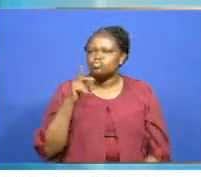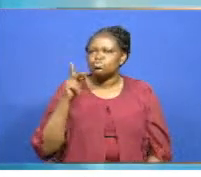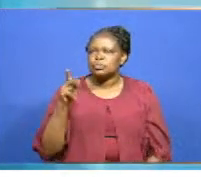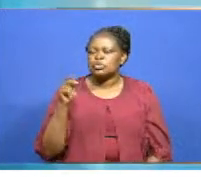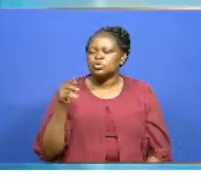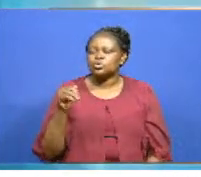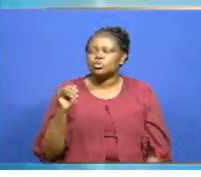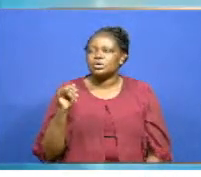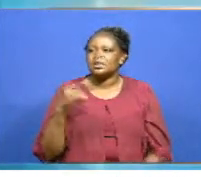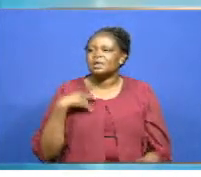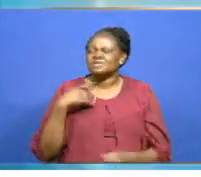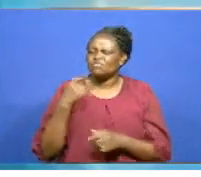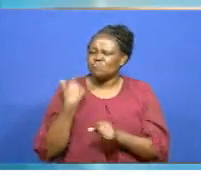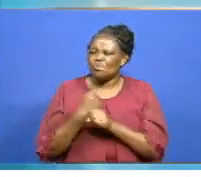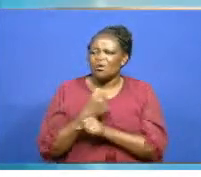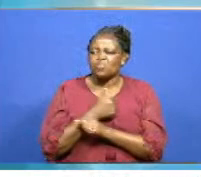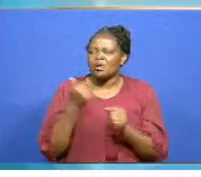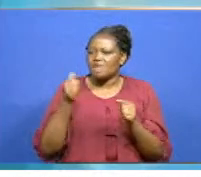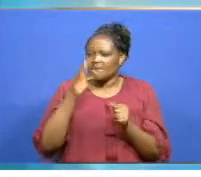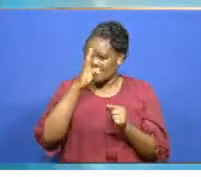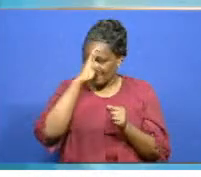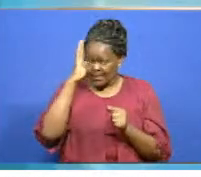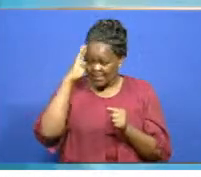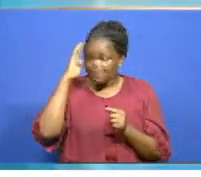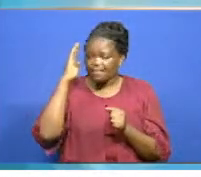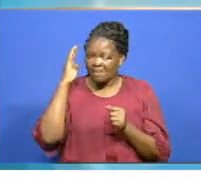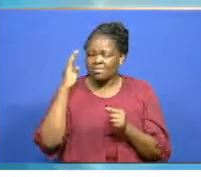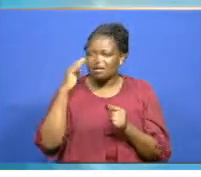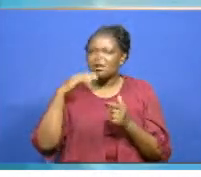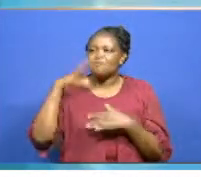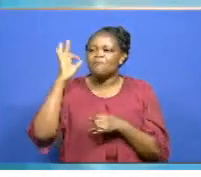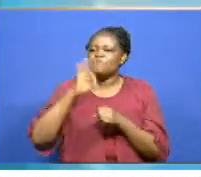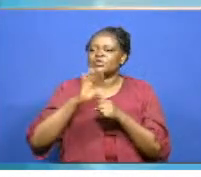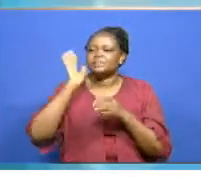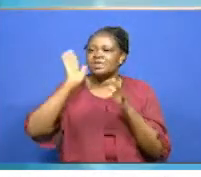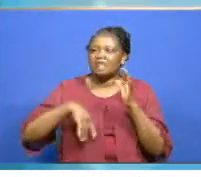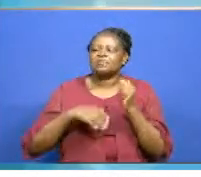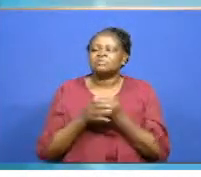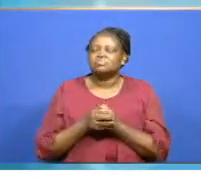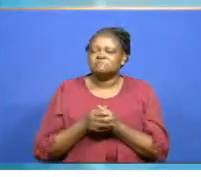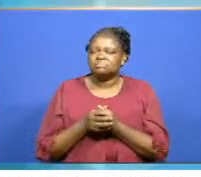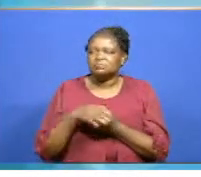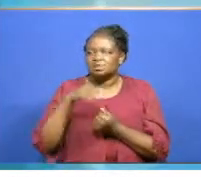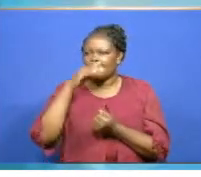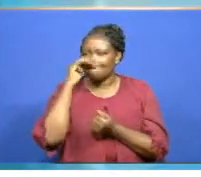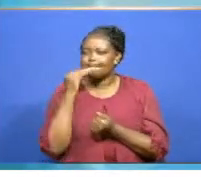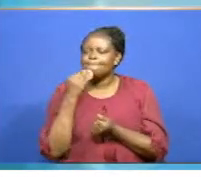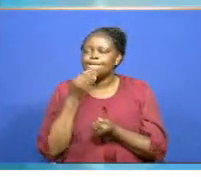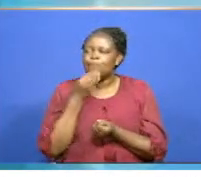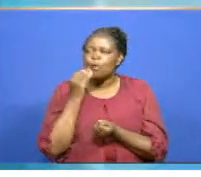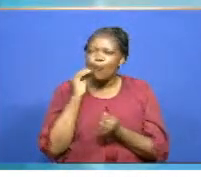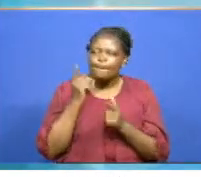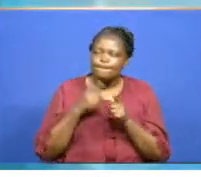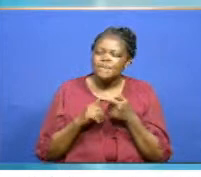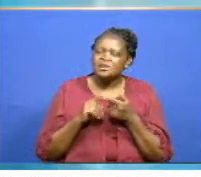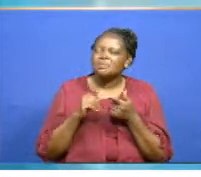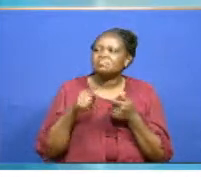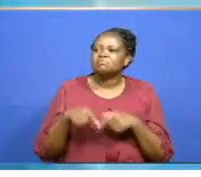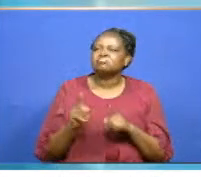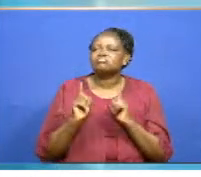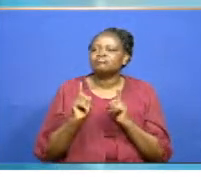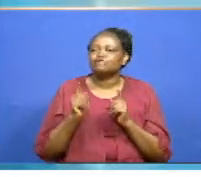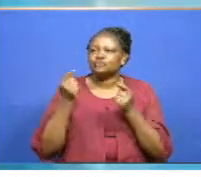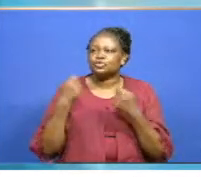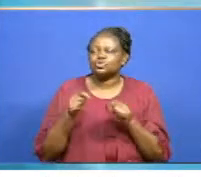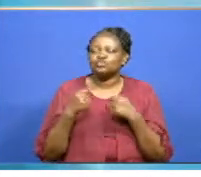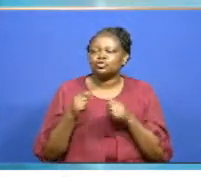in Bungoma more votes than home, where Musalia comes from. So he's trying also to keep the mid, because as